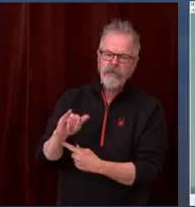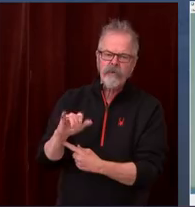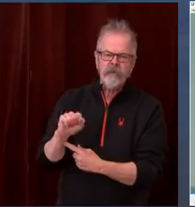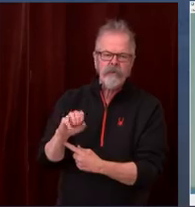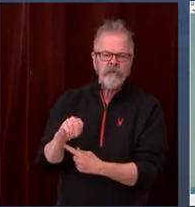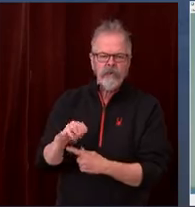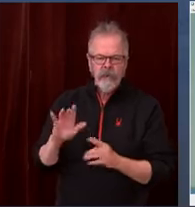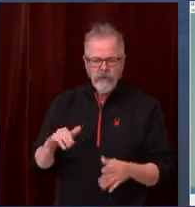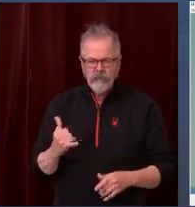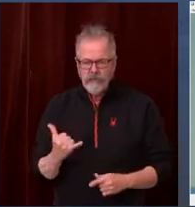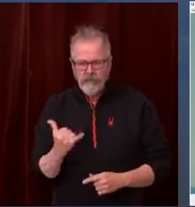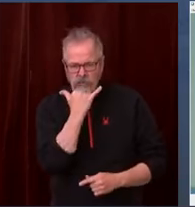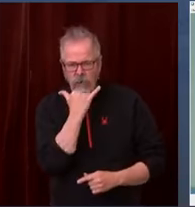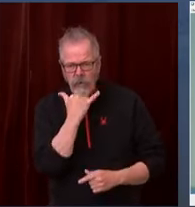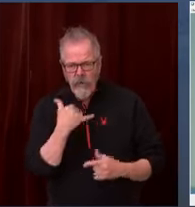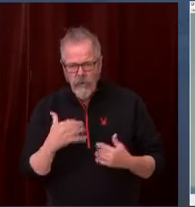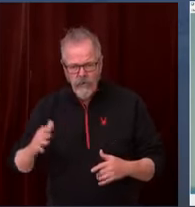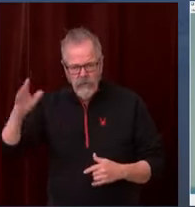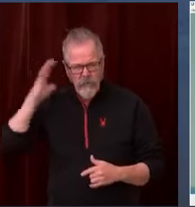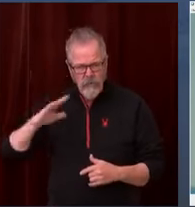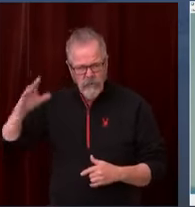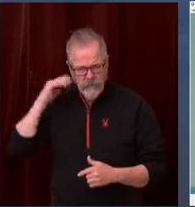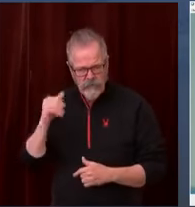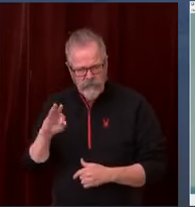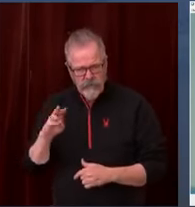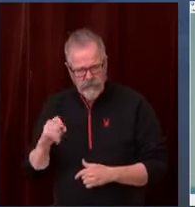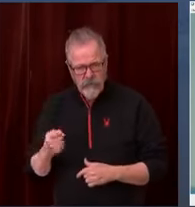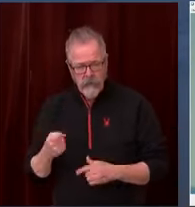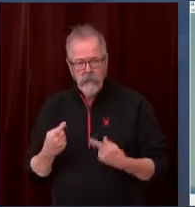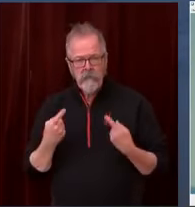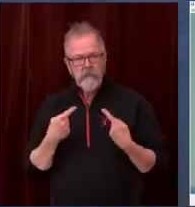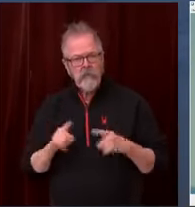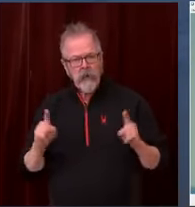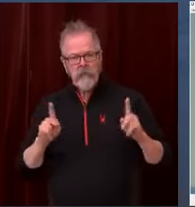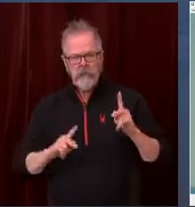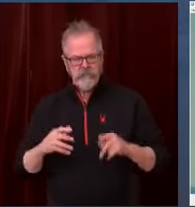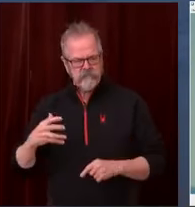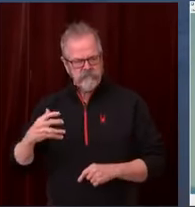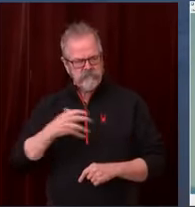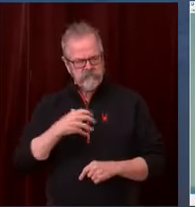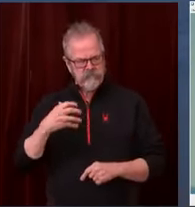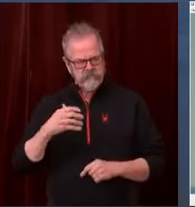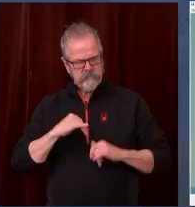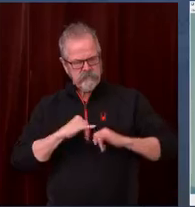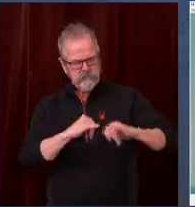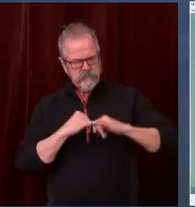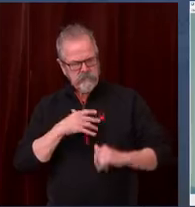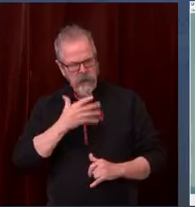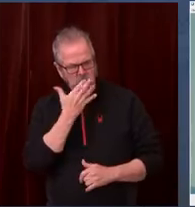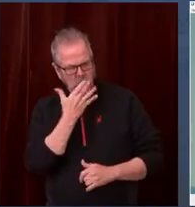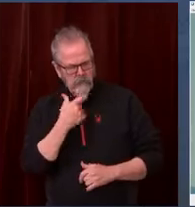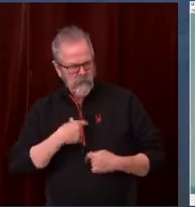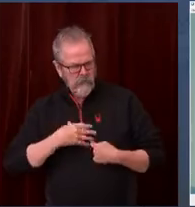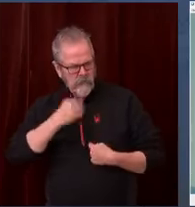of systemic racism by virtue of what it does with insurance. That is truly